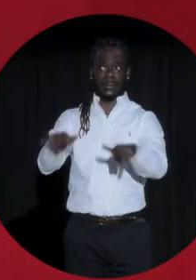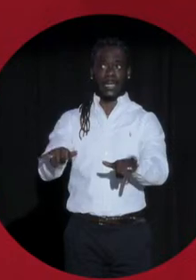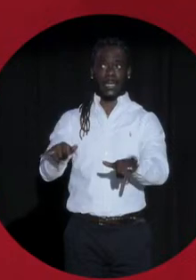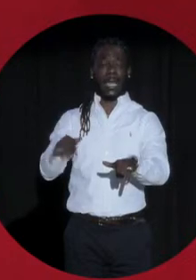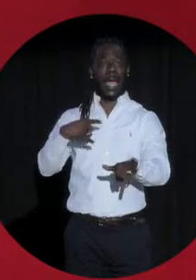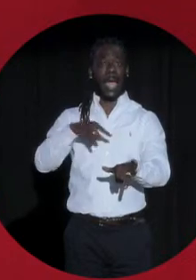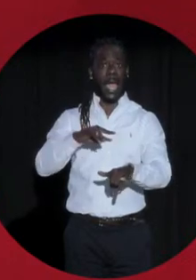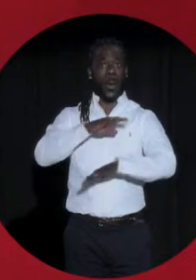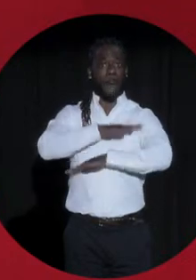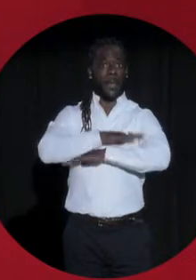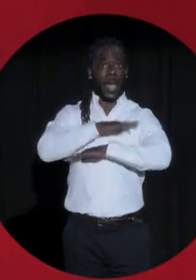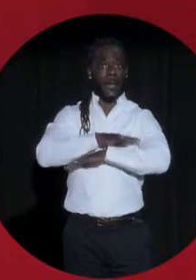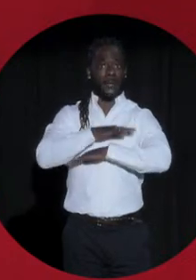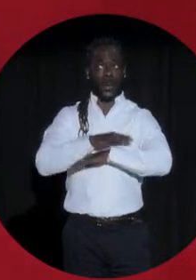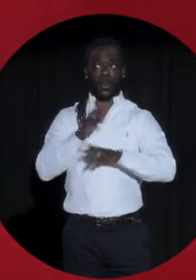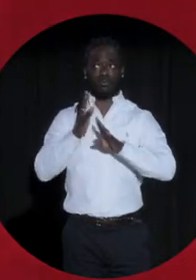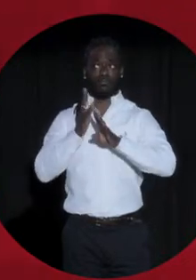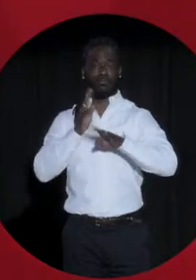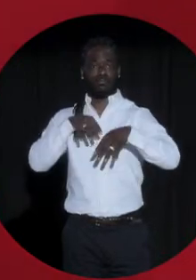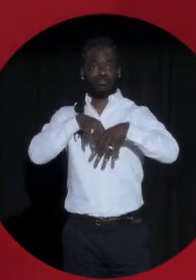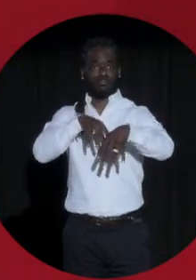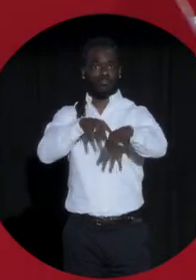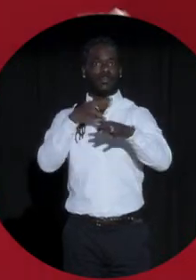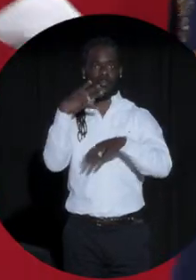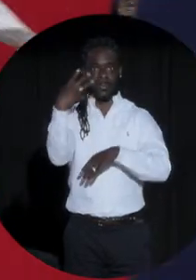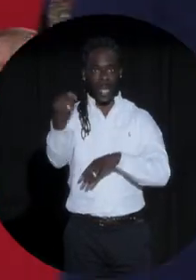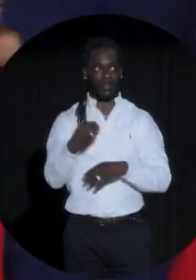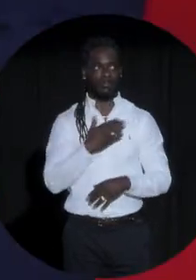party begins to recess. Thank you.